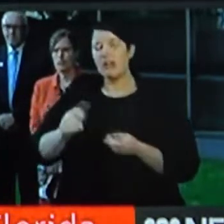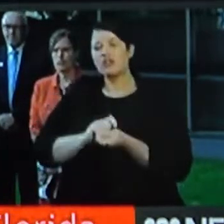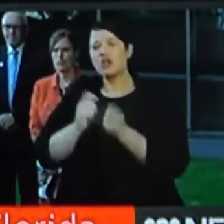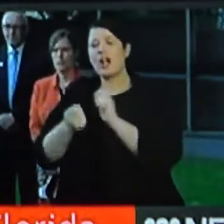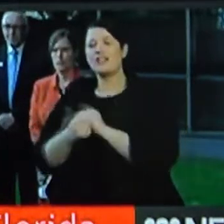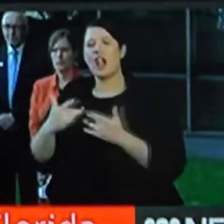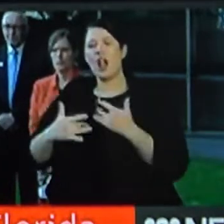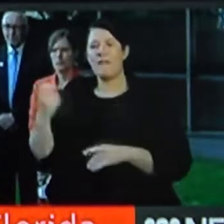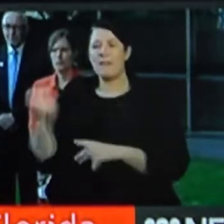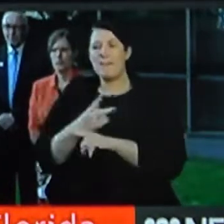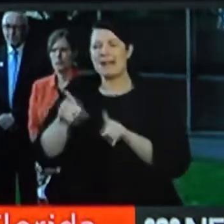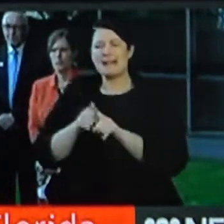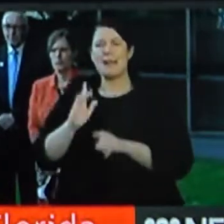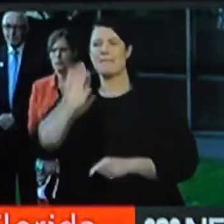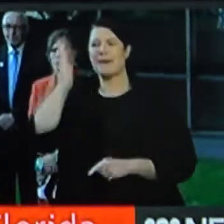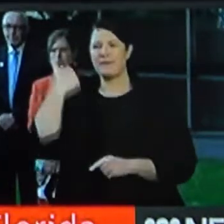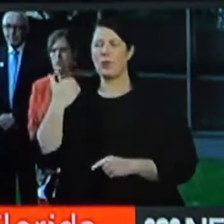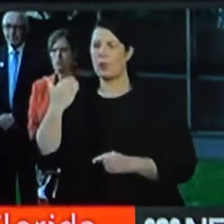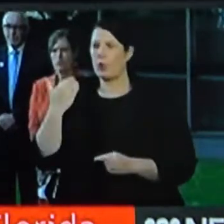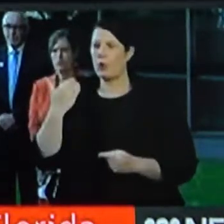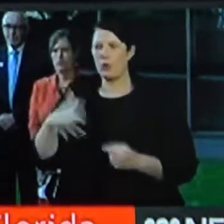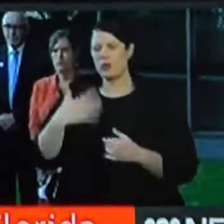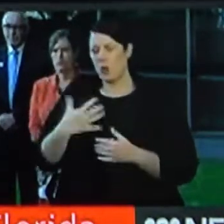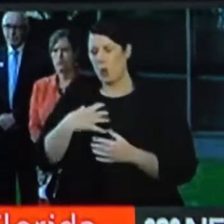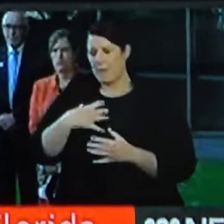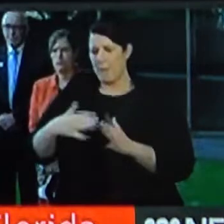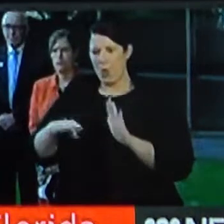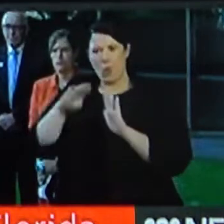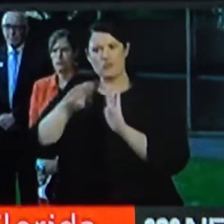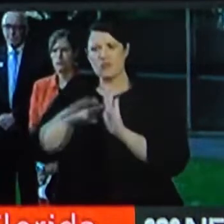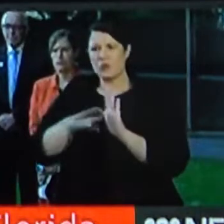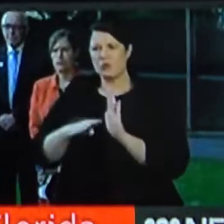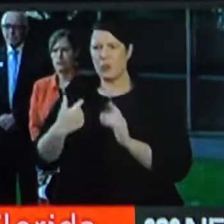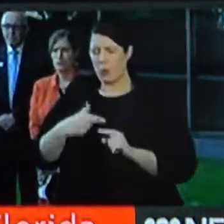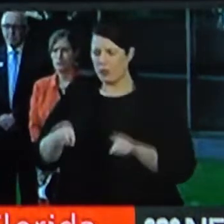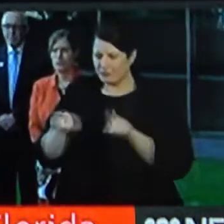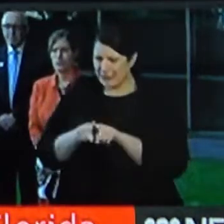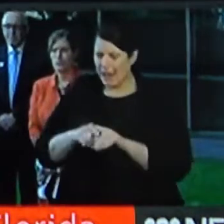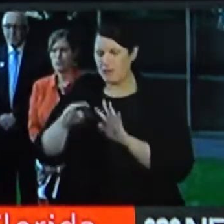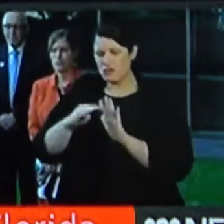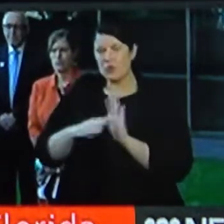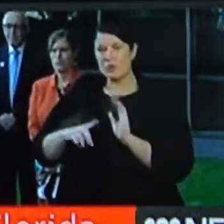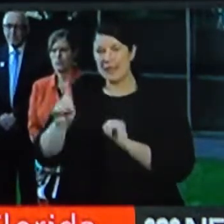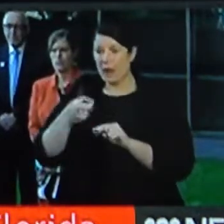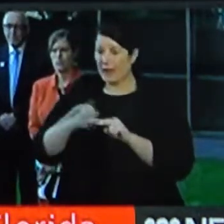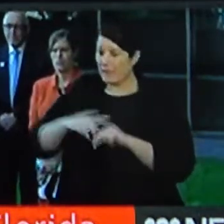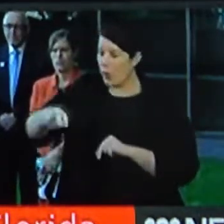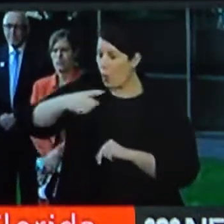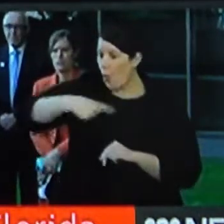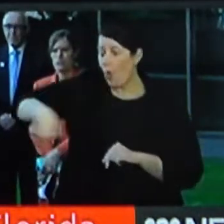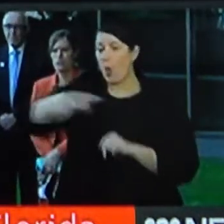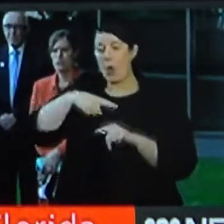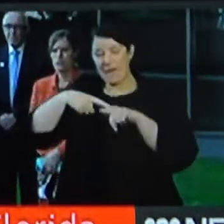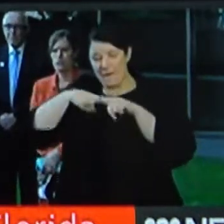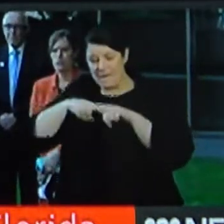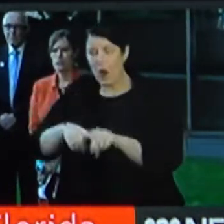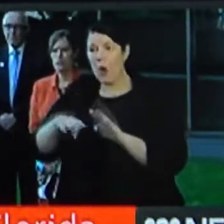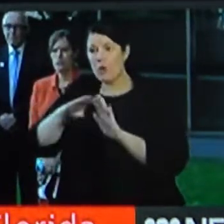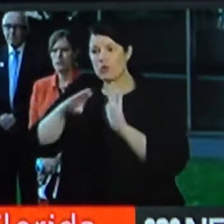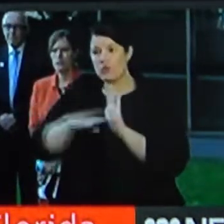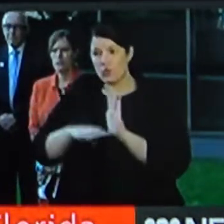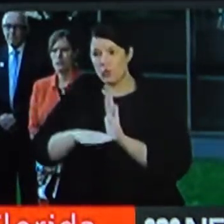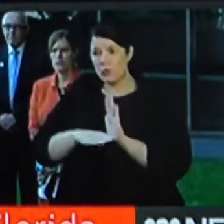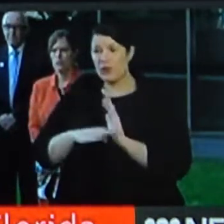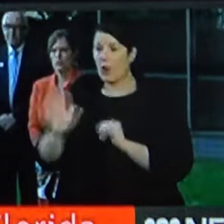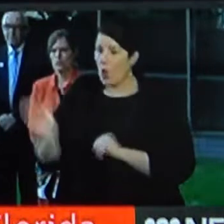to have to impose further restrictions on the community. But if all of us do the right thing, if all of us stick to those rules, if all of us don't leave the house